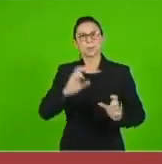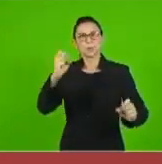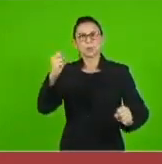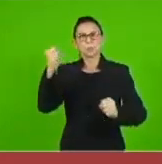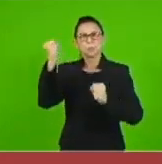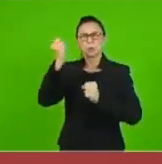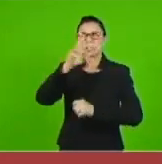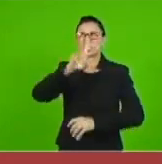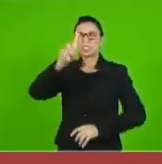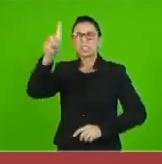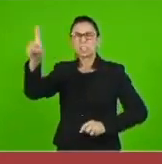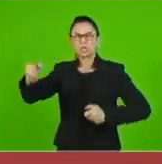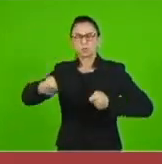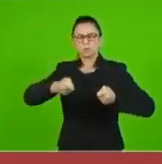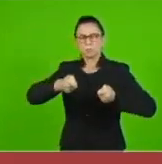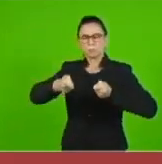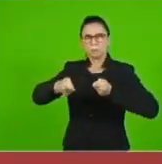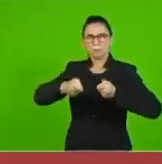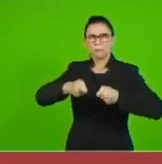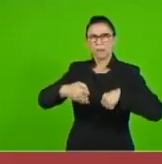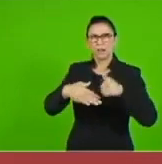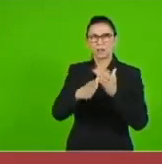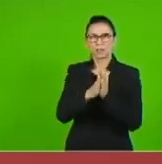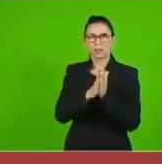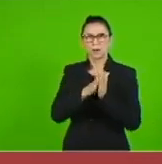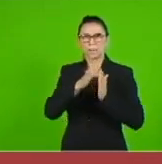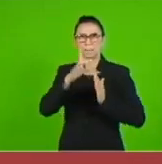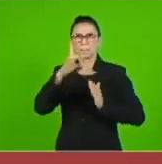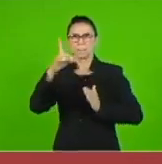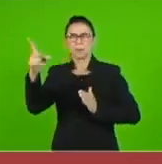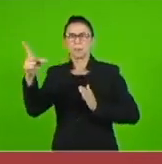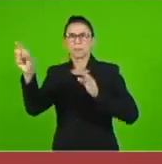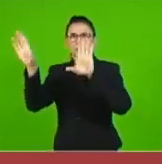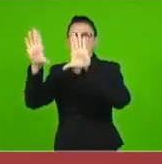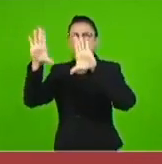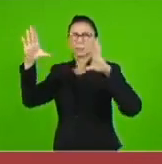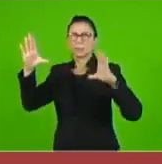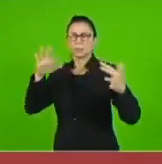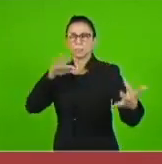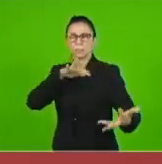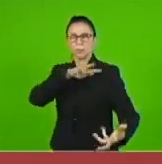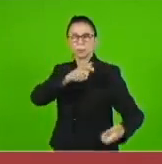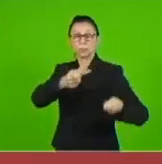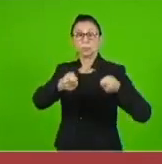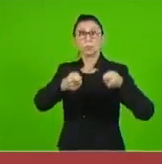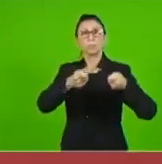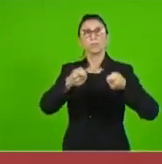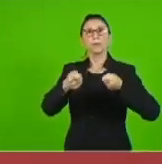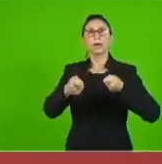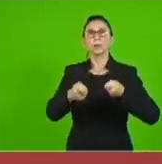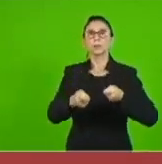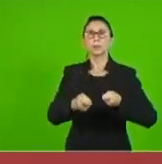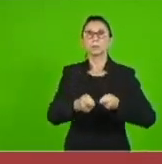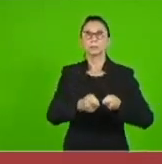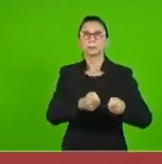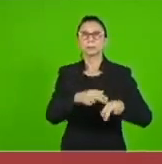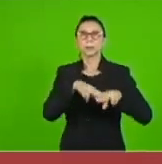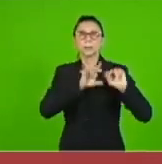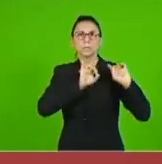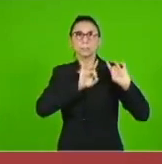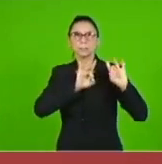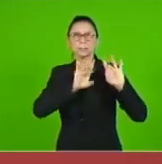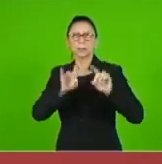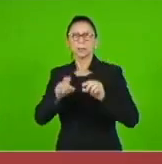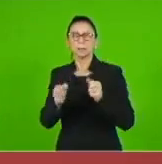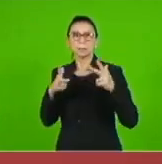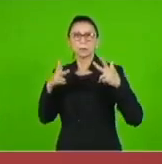The Word of God sustains and maintains the heaven and earth and all the things as a treasure,